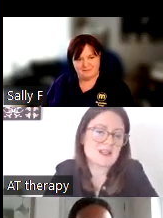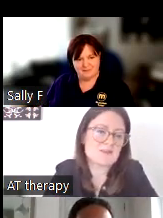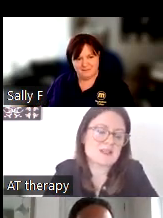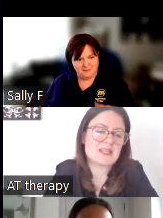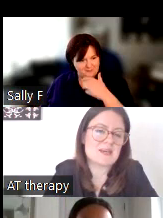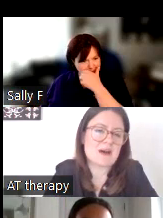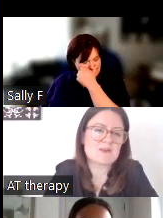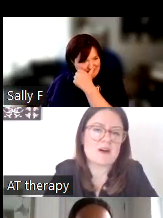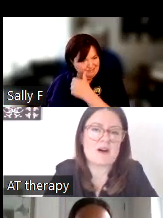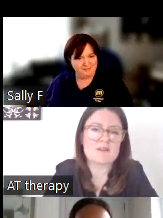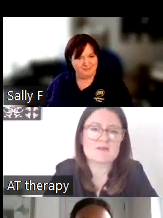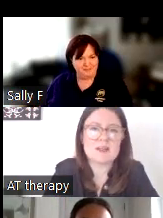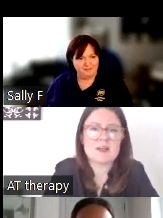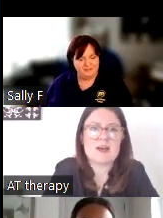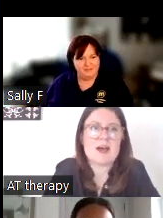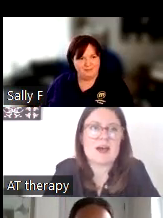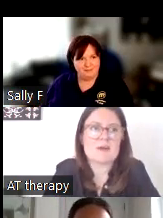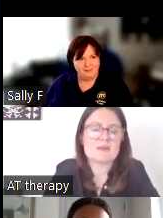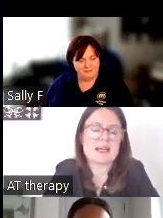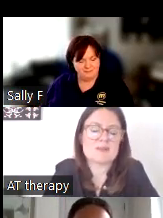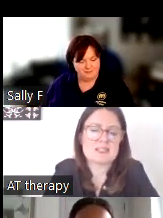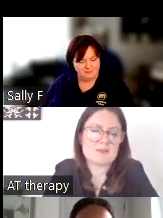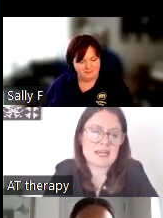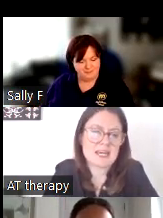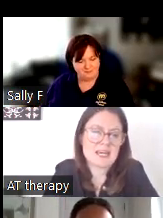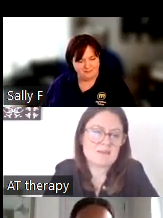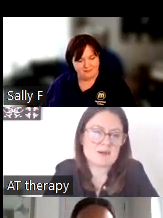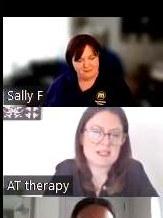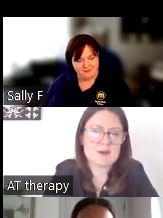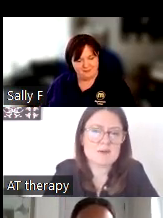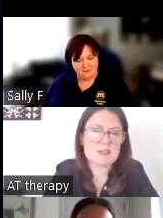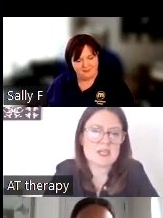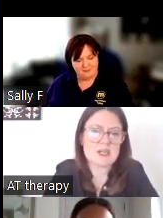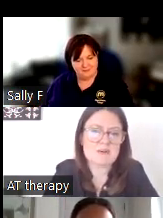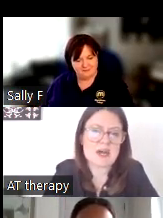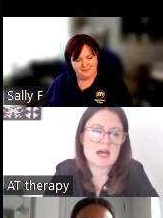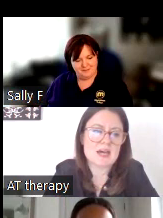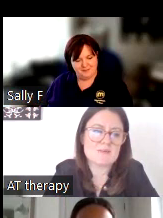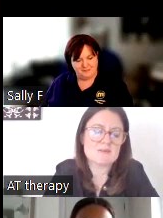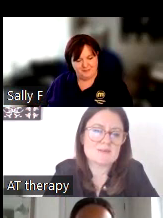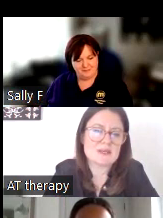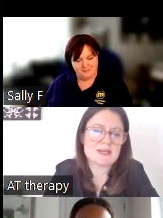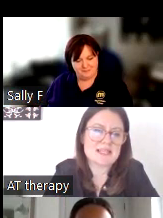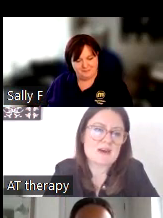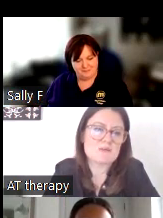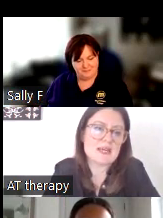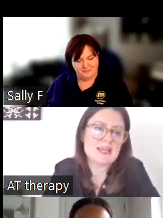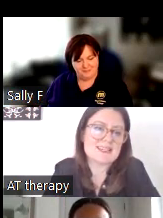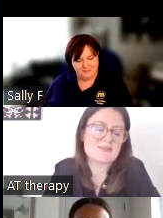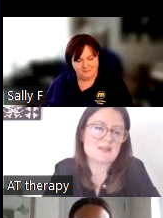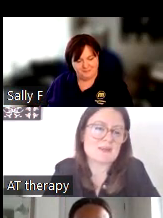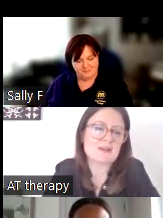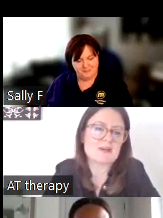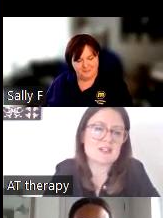language development, the amount of language that we hear and we're exposed to is how